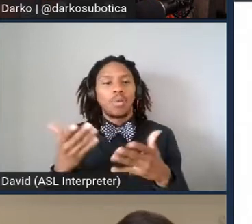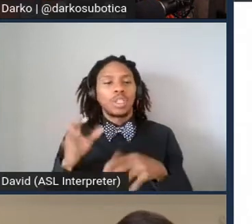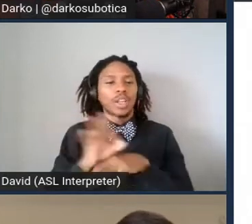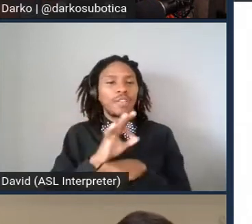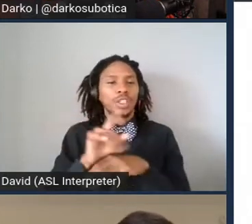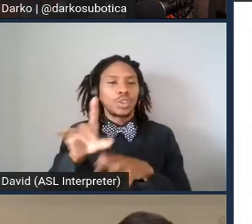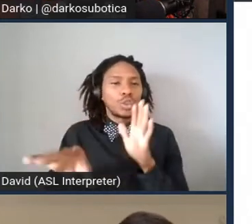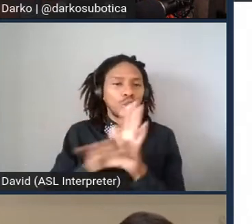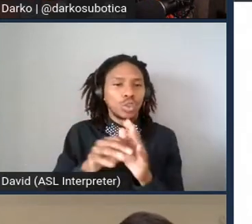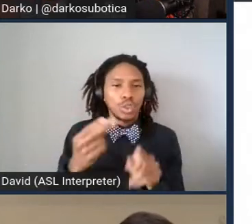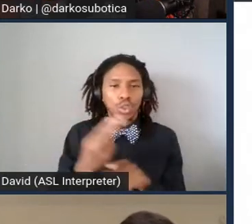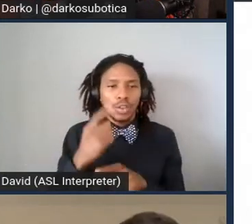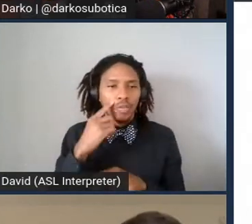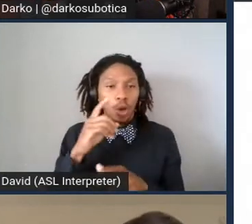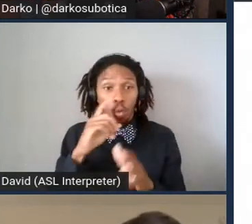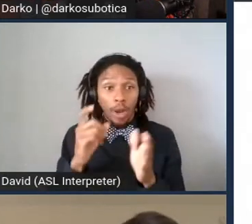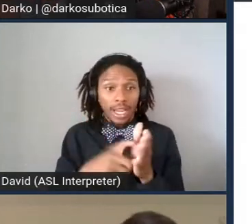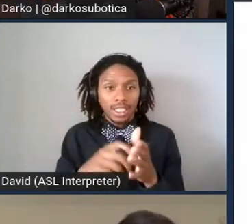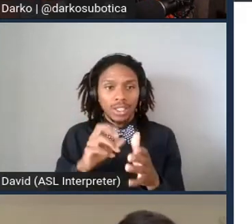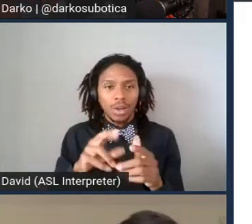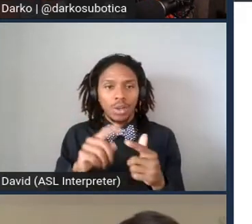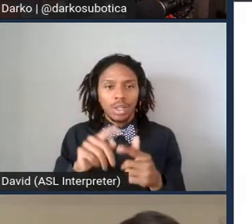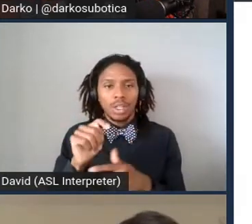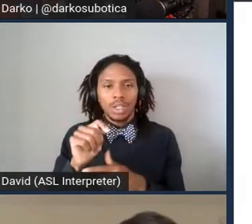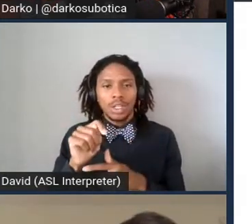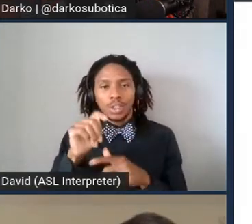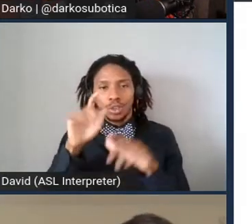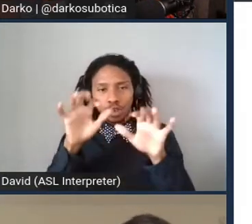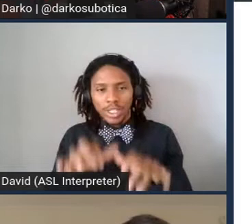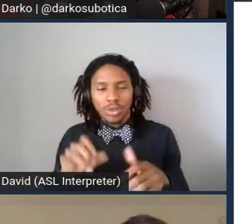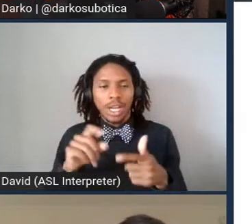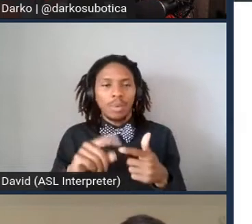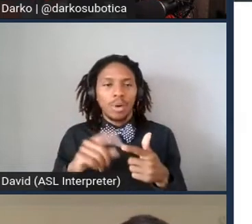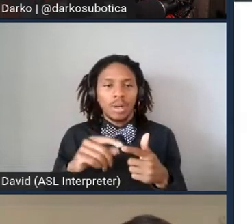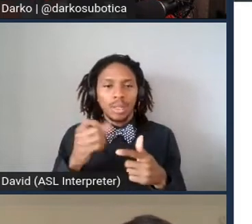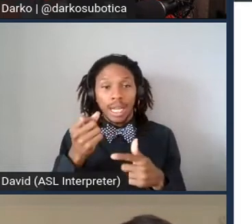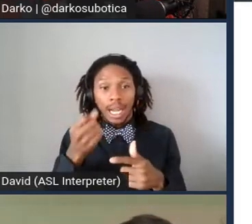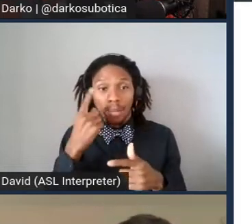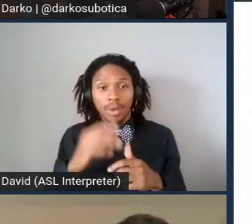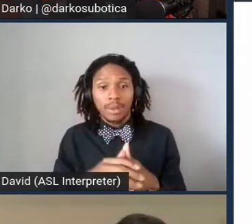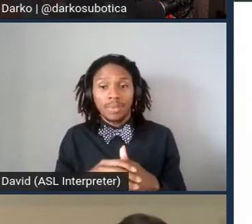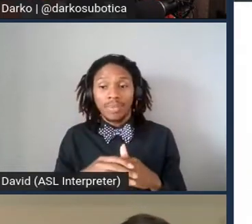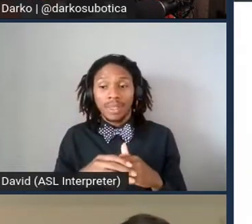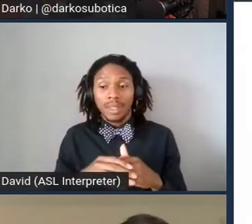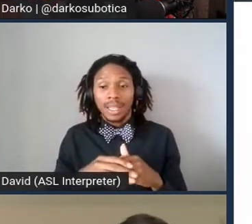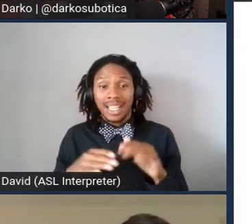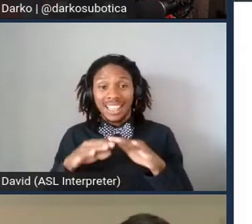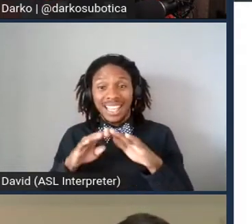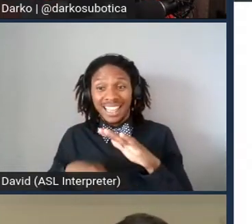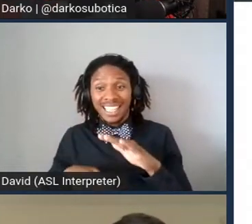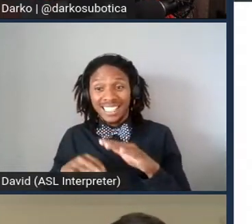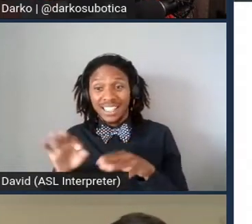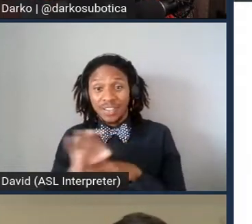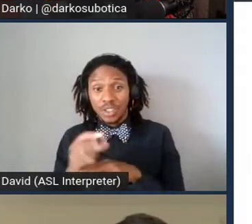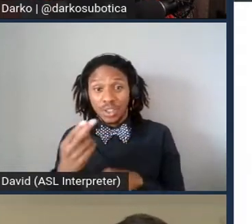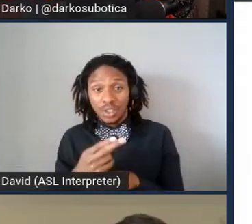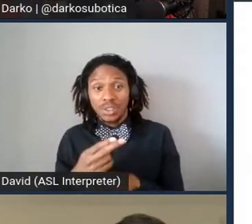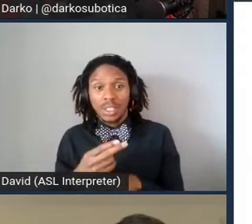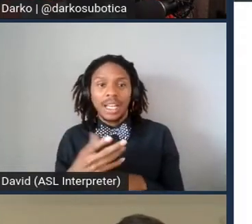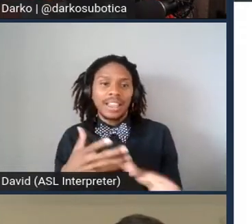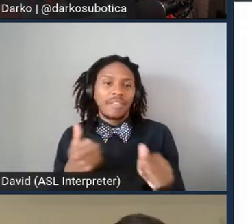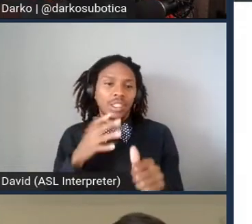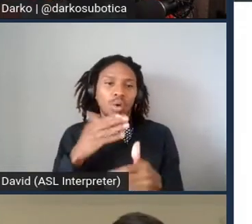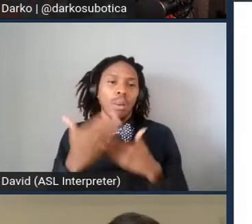choose to use of Rekognition or transcribe or comprehend. The less feature you use, the more likely faster it will